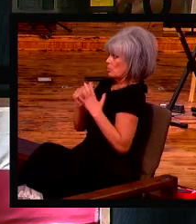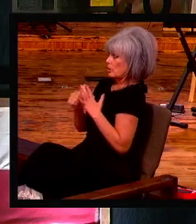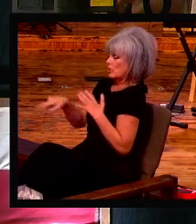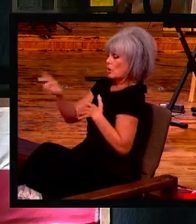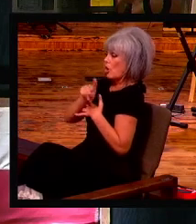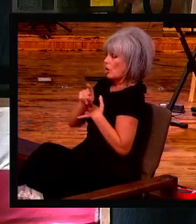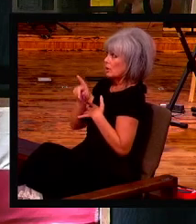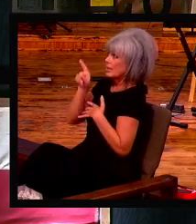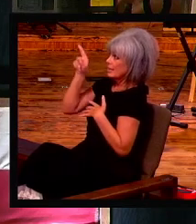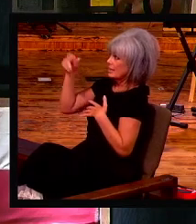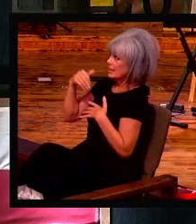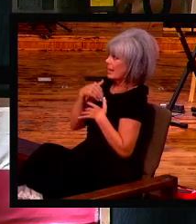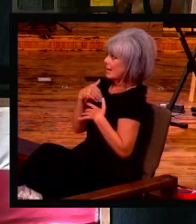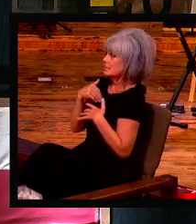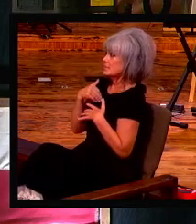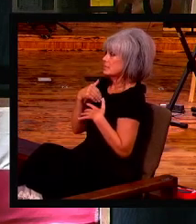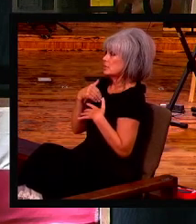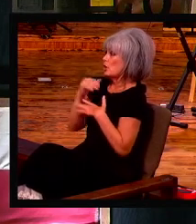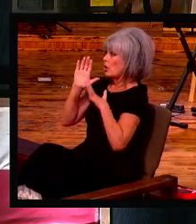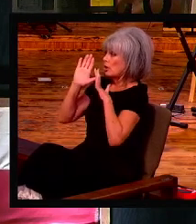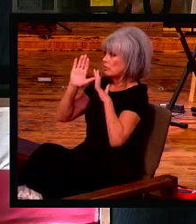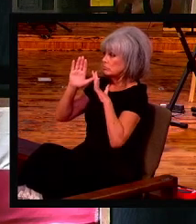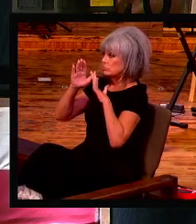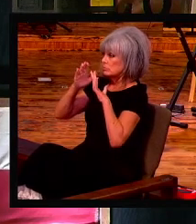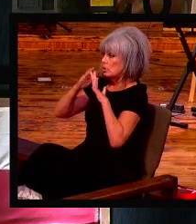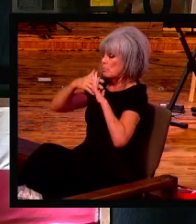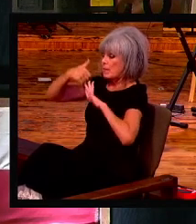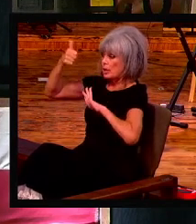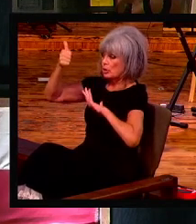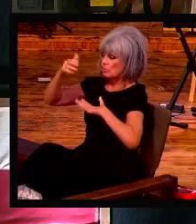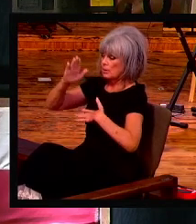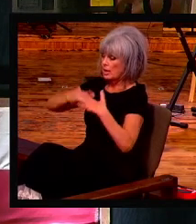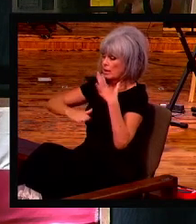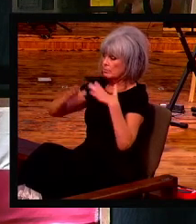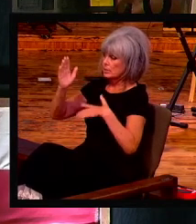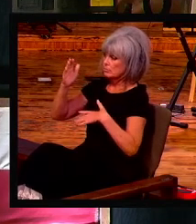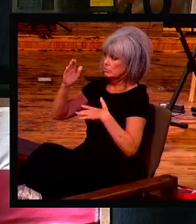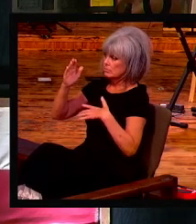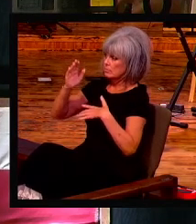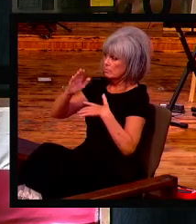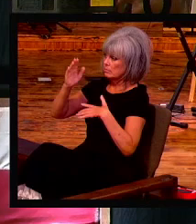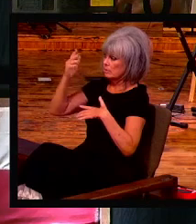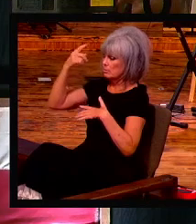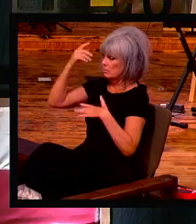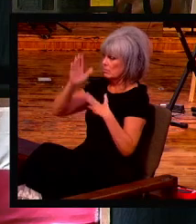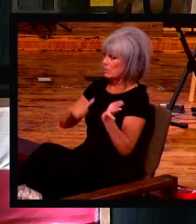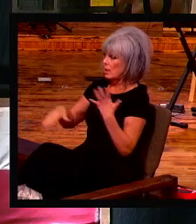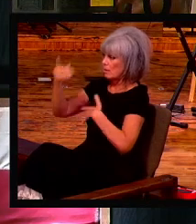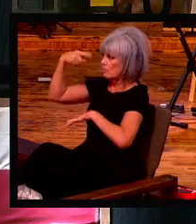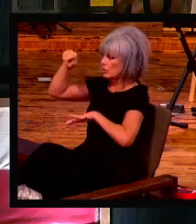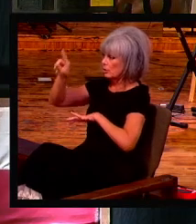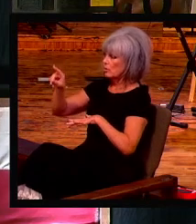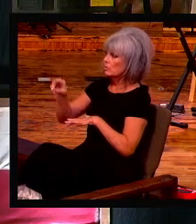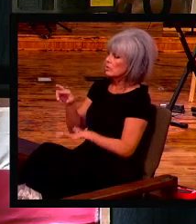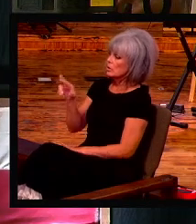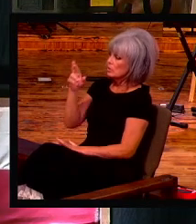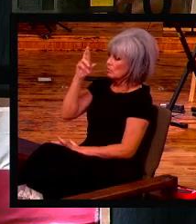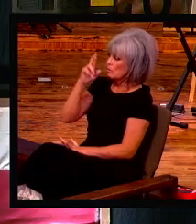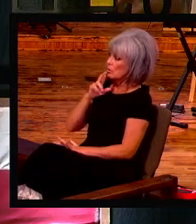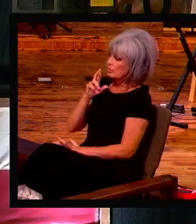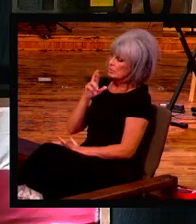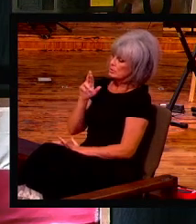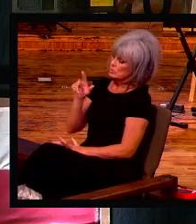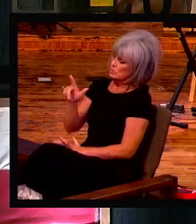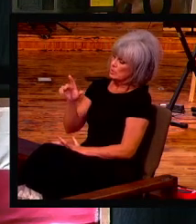greater plan for you. How can I say that with so much confidence? Because Romans 8:28 still holds to be true, that all things